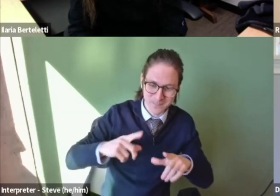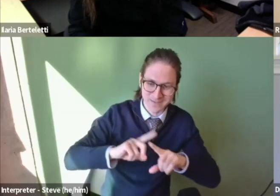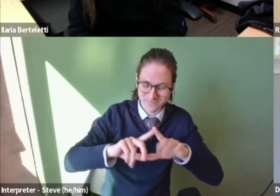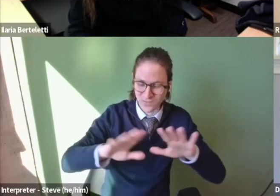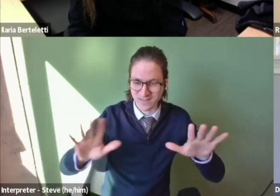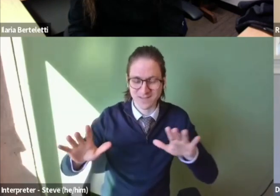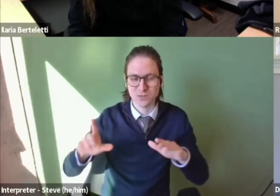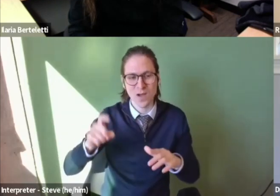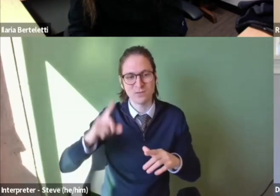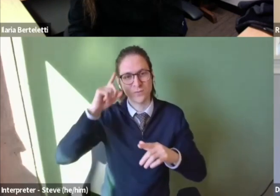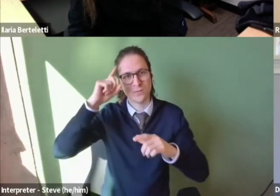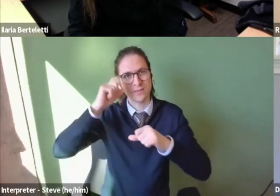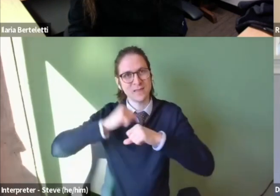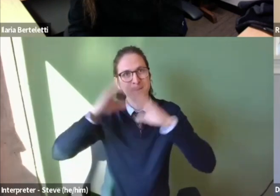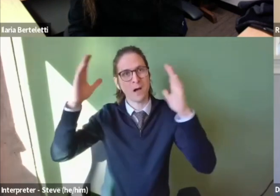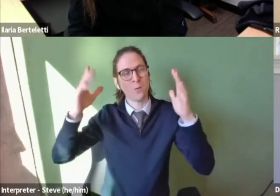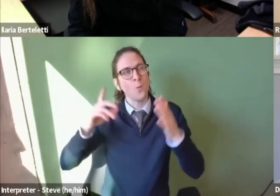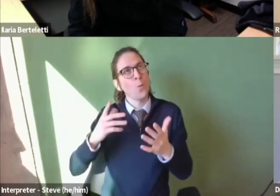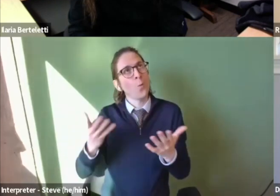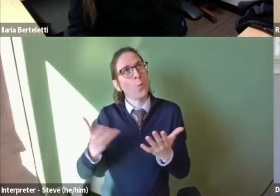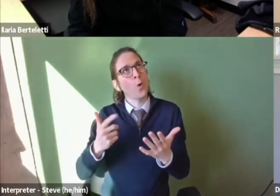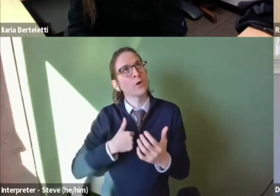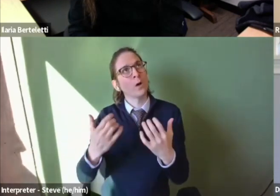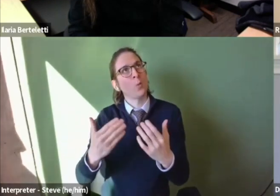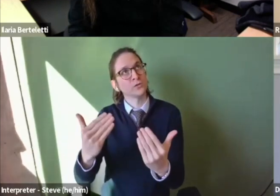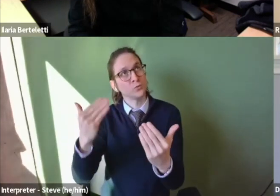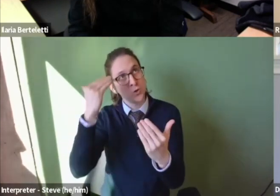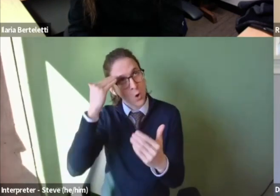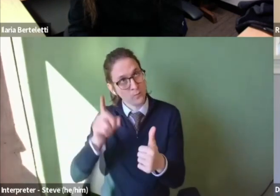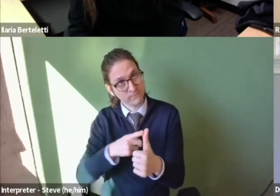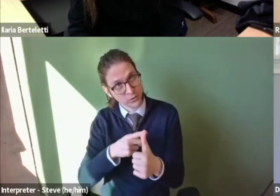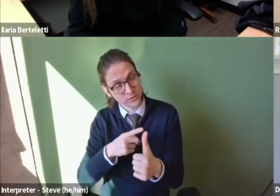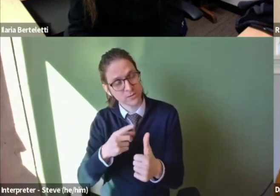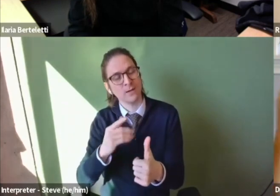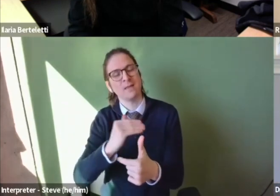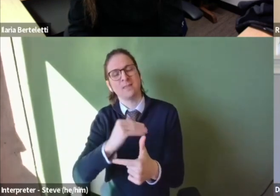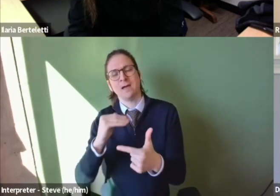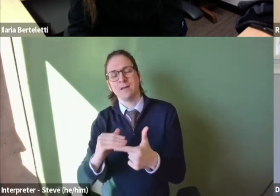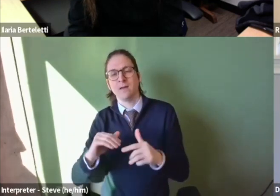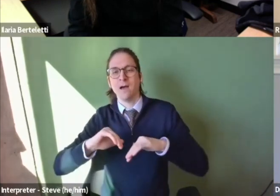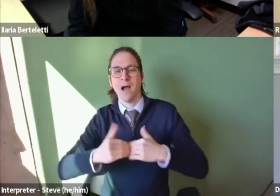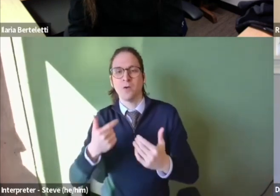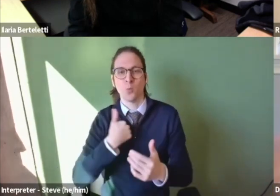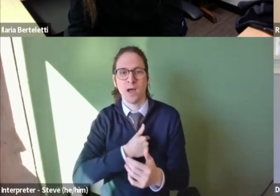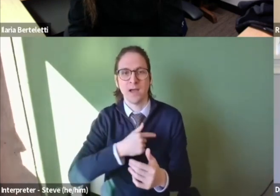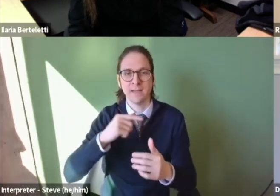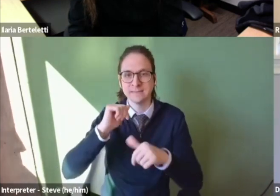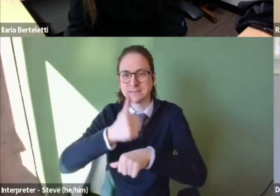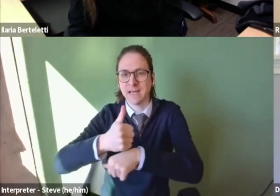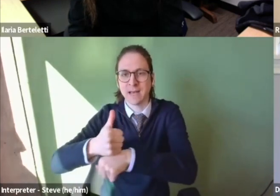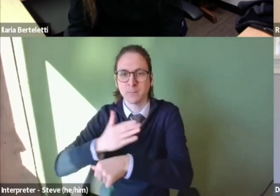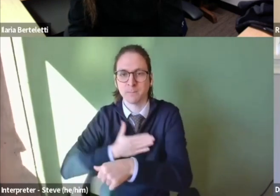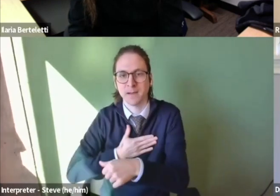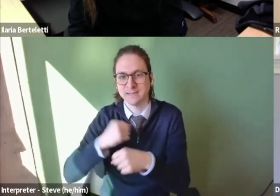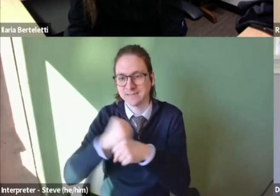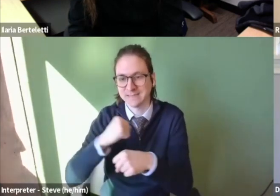conceptually, what do I want to know? And then how could I invent a statistic, right? I don't mean like invent new models, but I mean leverage the statistics